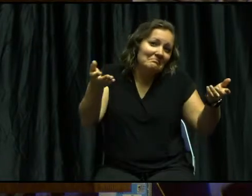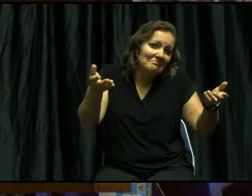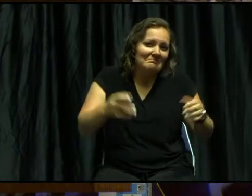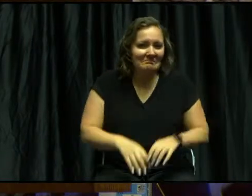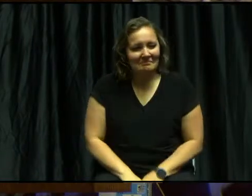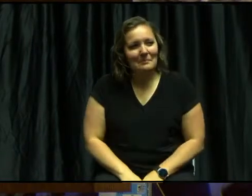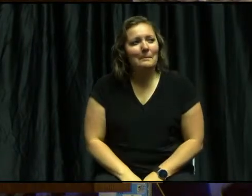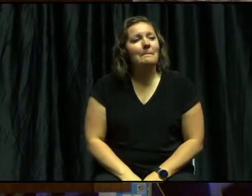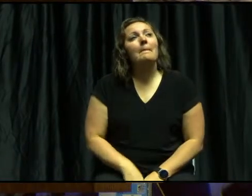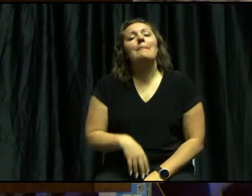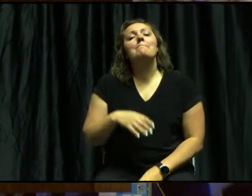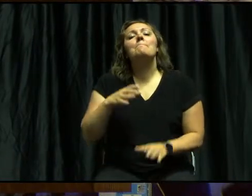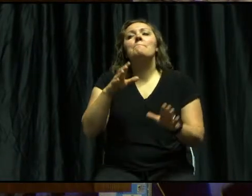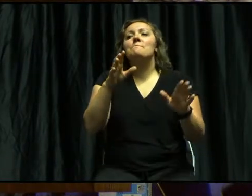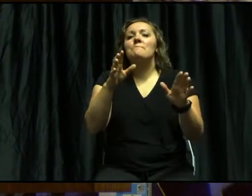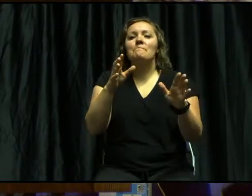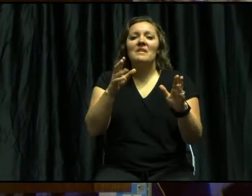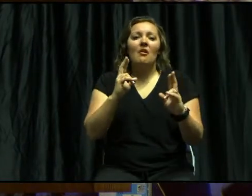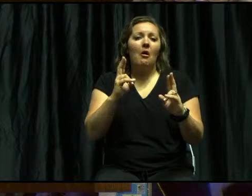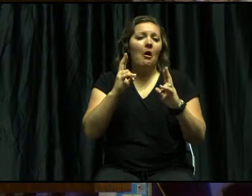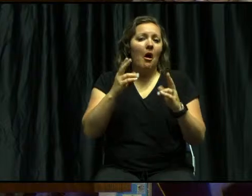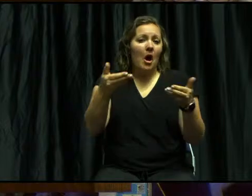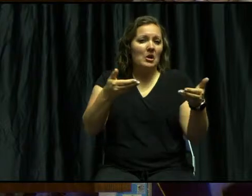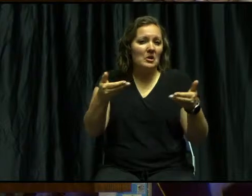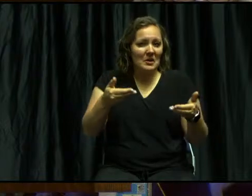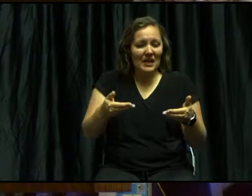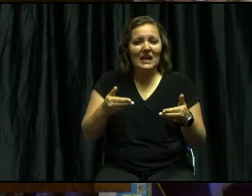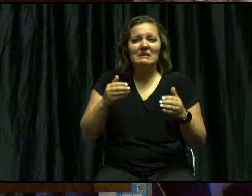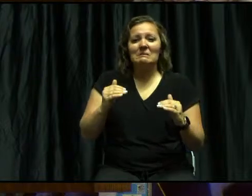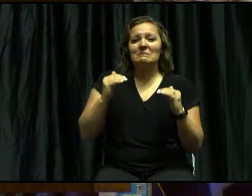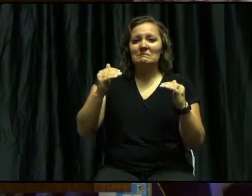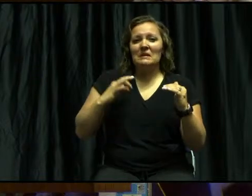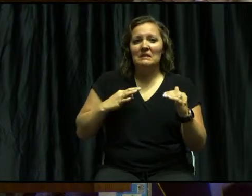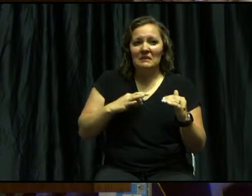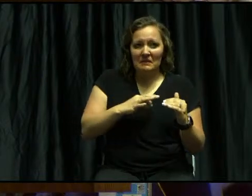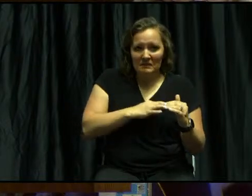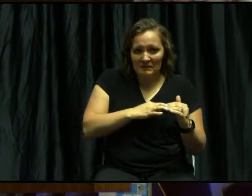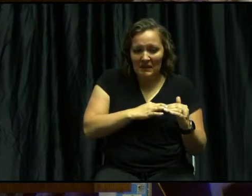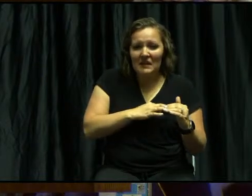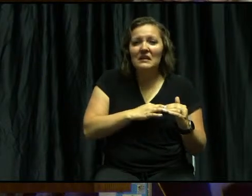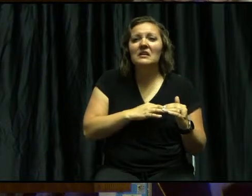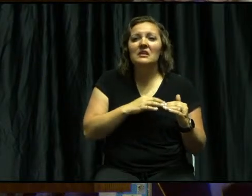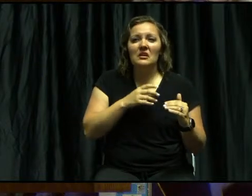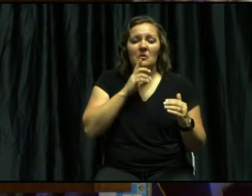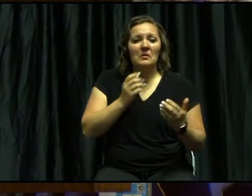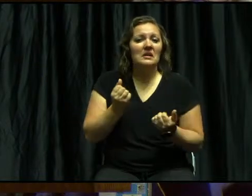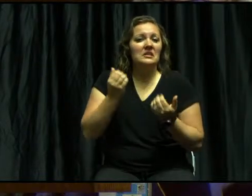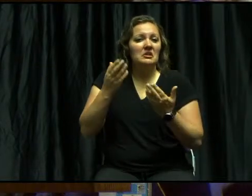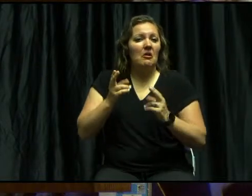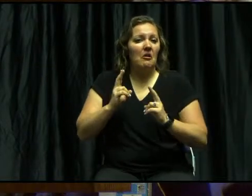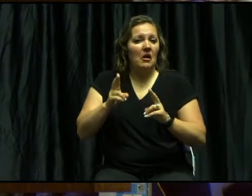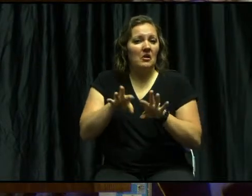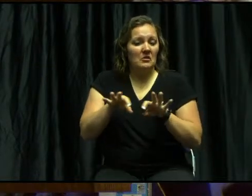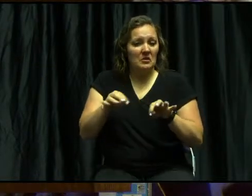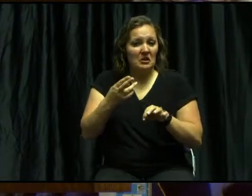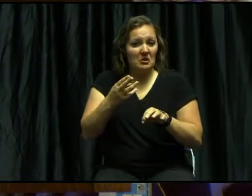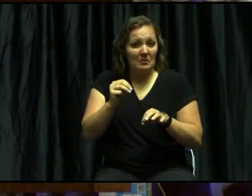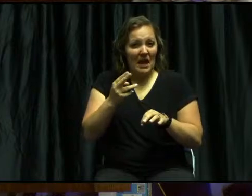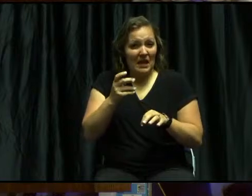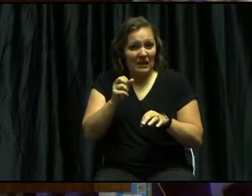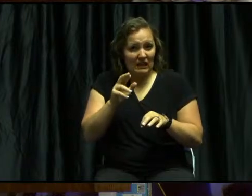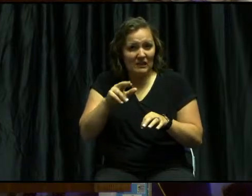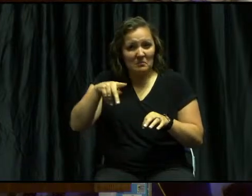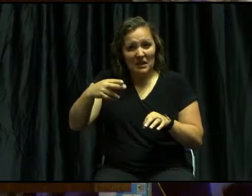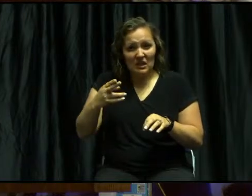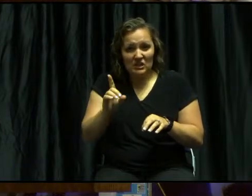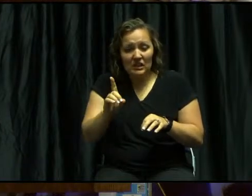honored guests, distinguished faculty, it is my recommendation as Chair of the Board of Trustees that the honorary degree of Doctor of Humanities